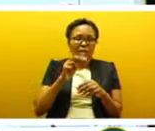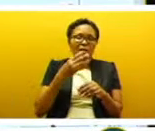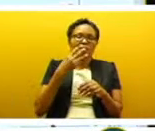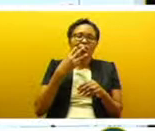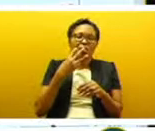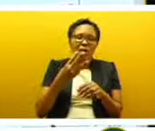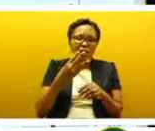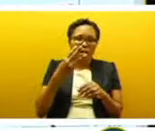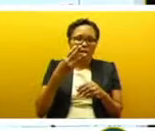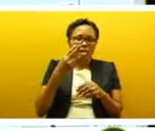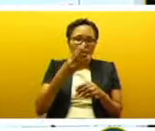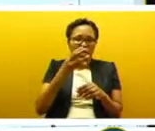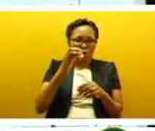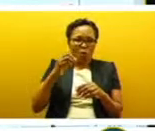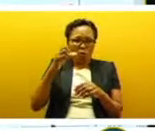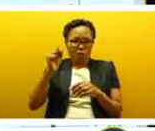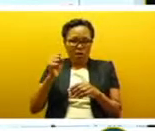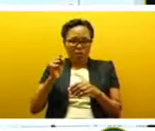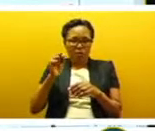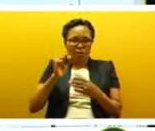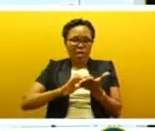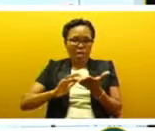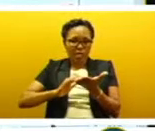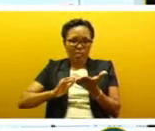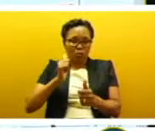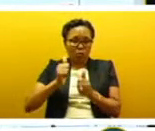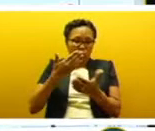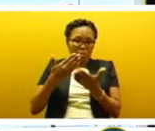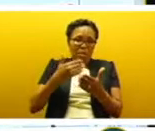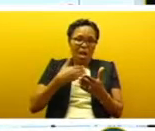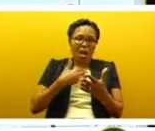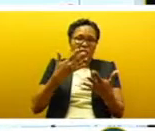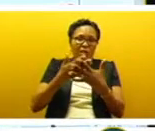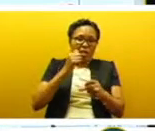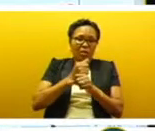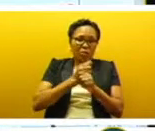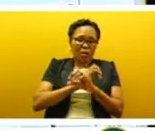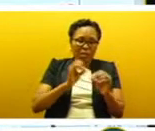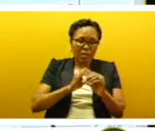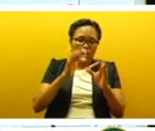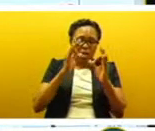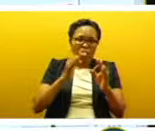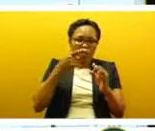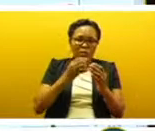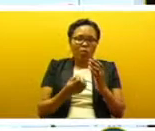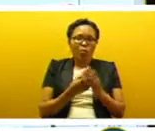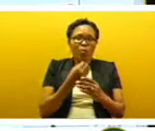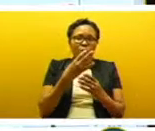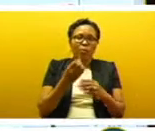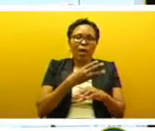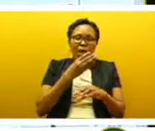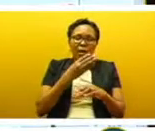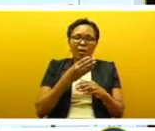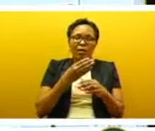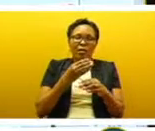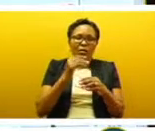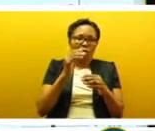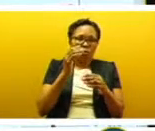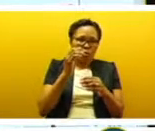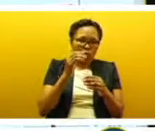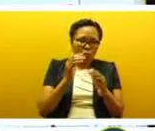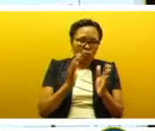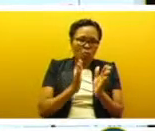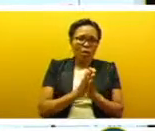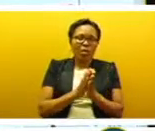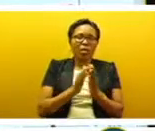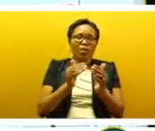kits, which may not have had network, if you multiply that figure by the maximum